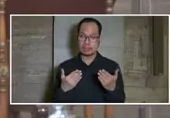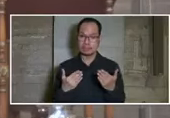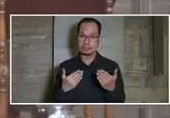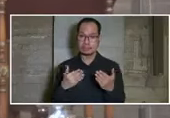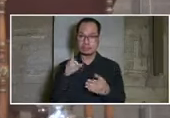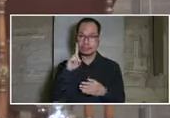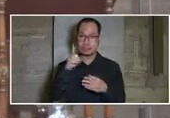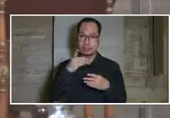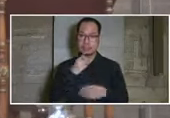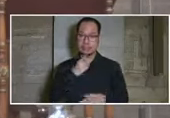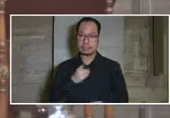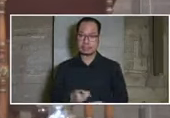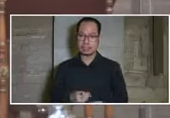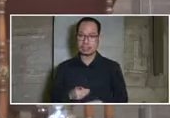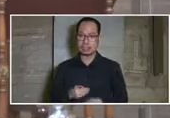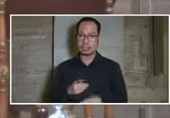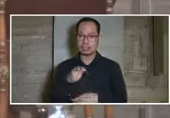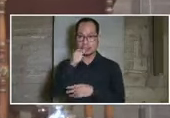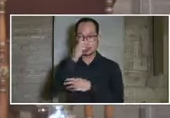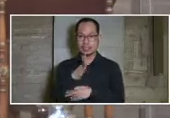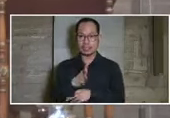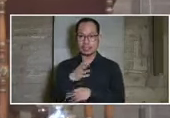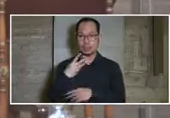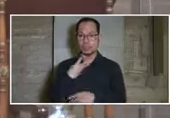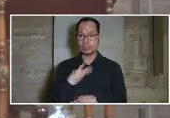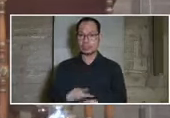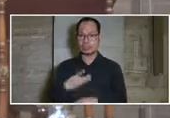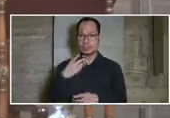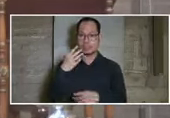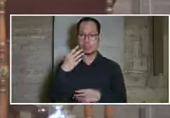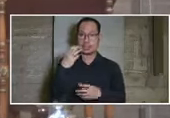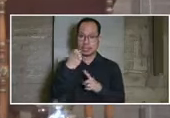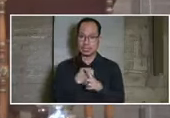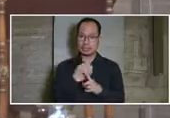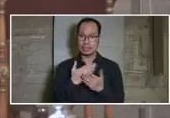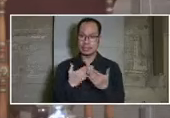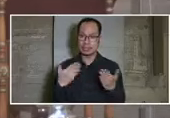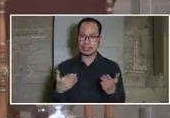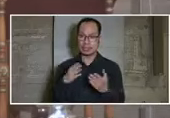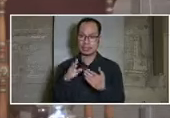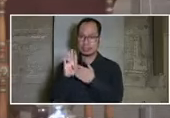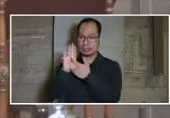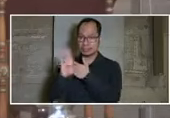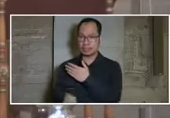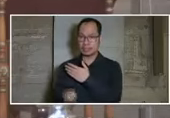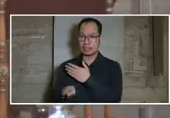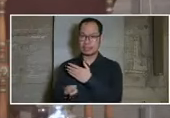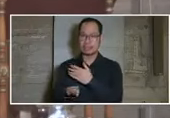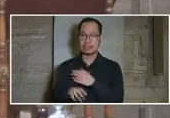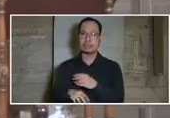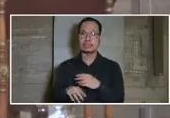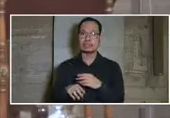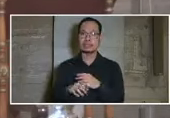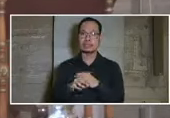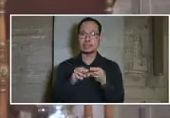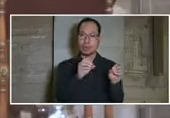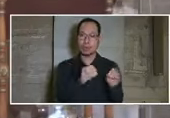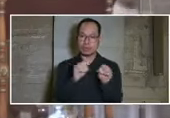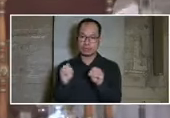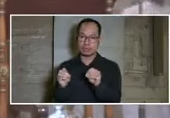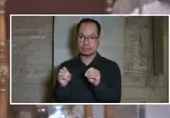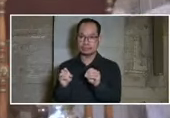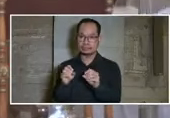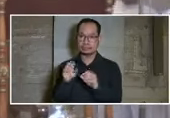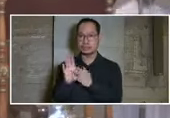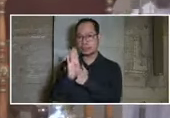one desire that God wishes, that everything be back in its proper place,